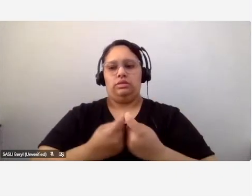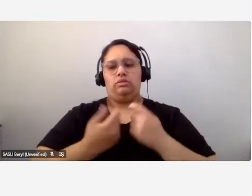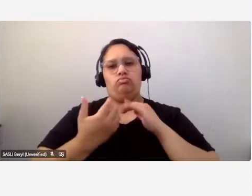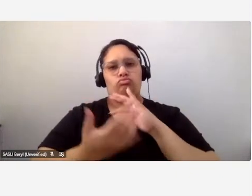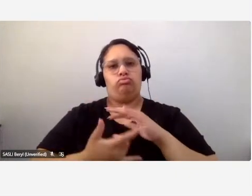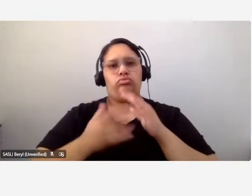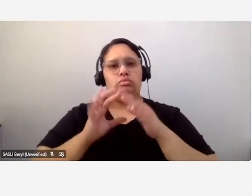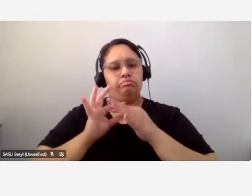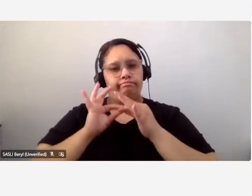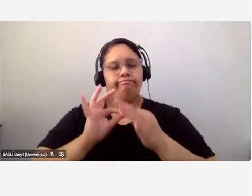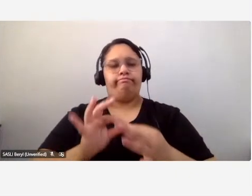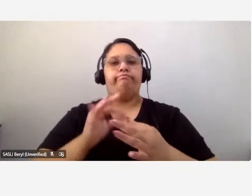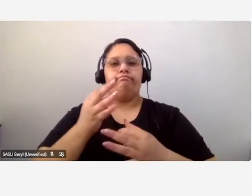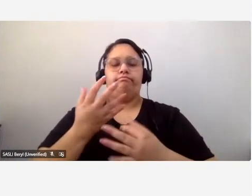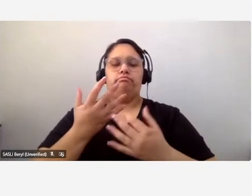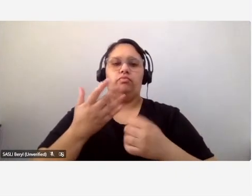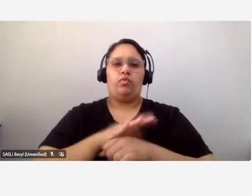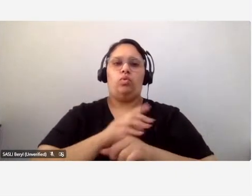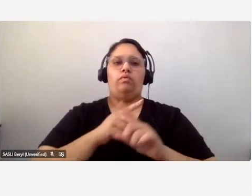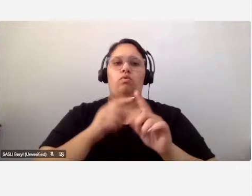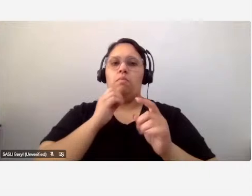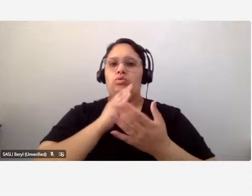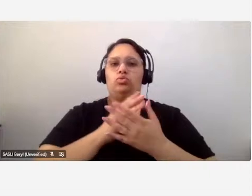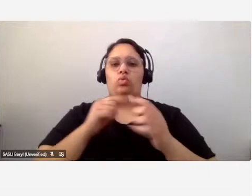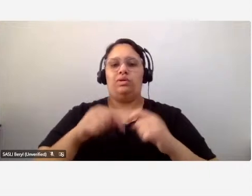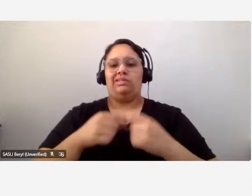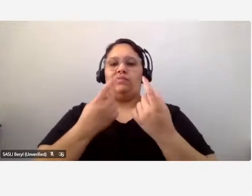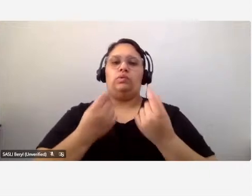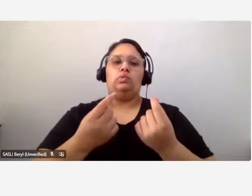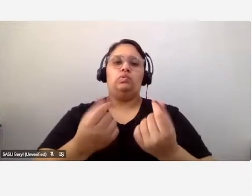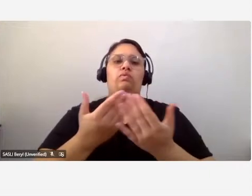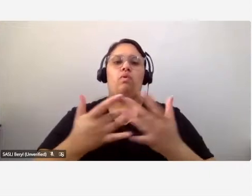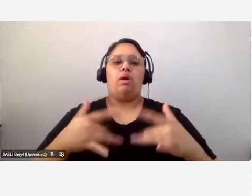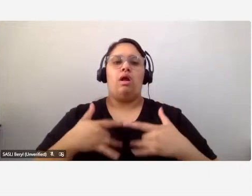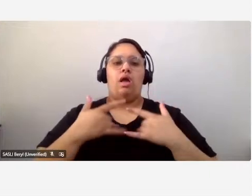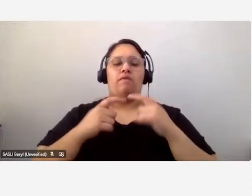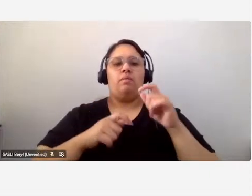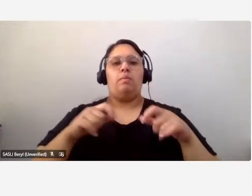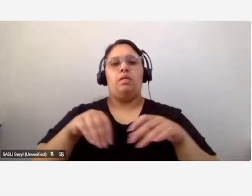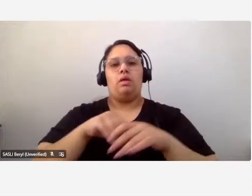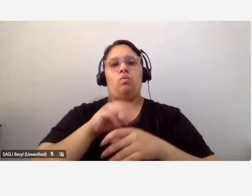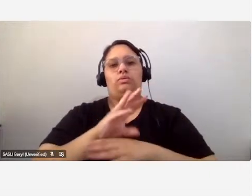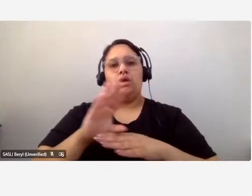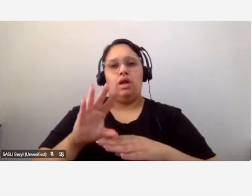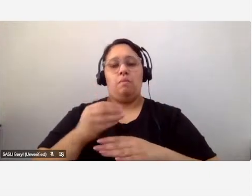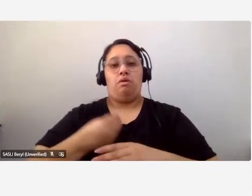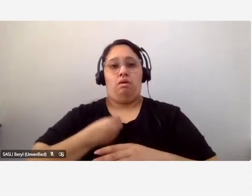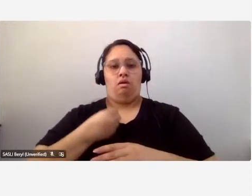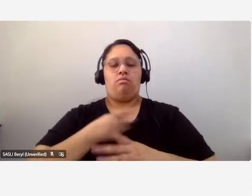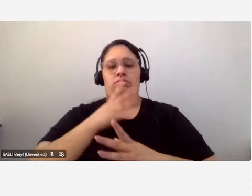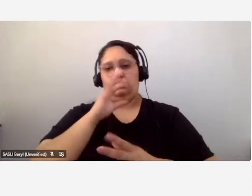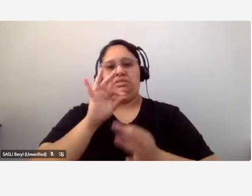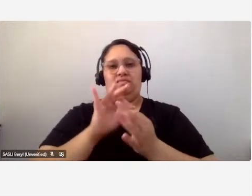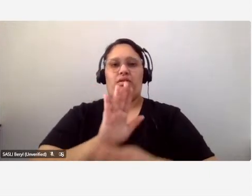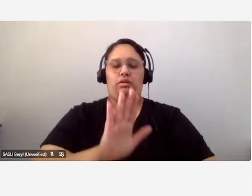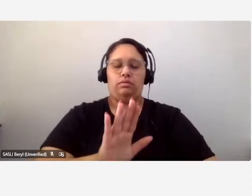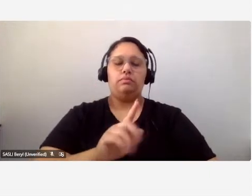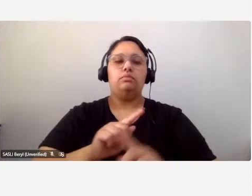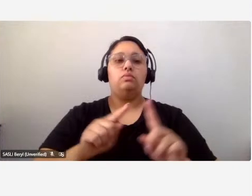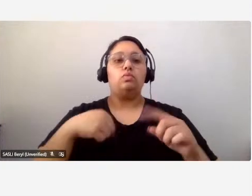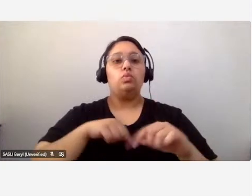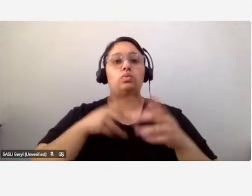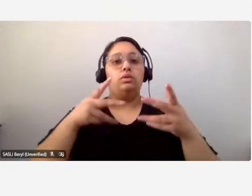and dedicated about making a difference in the lives of the people of the Western Cape, young people in particular. So we're